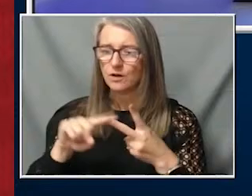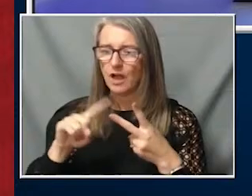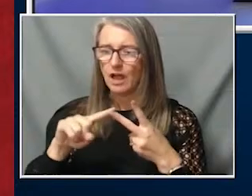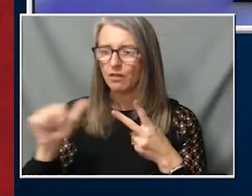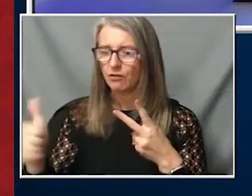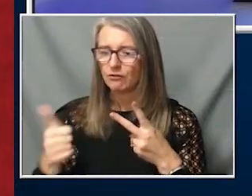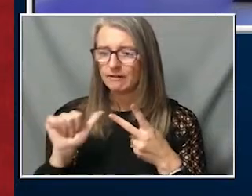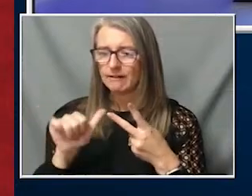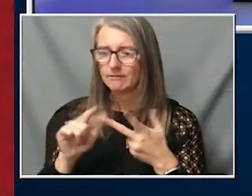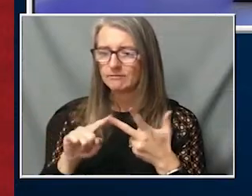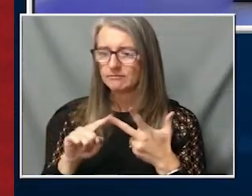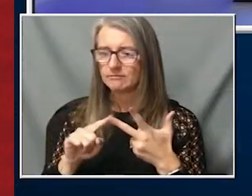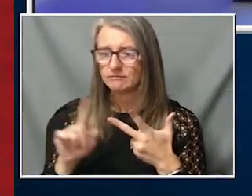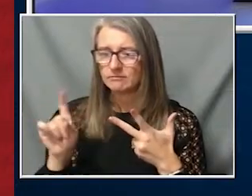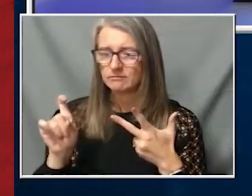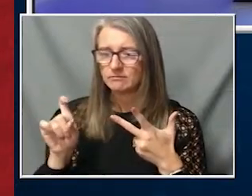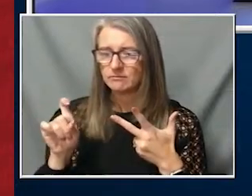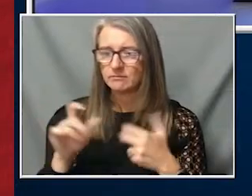sources?